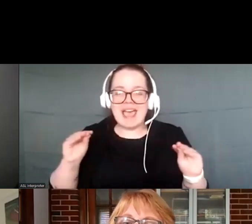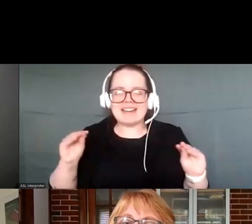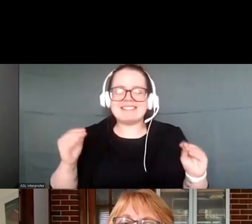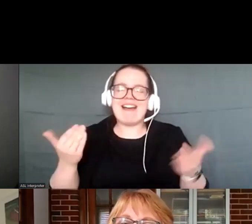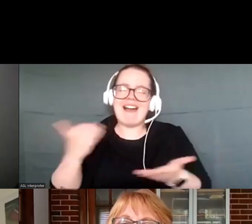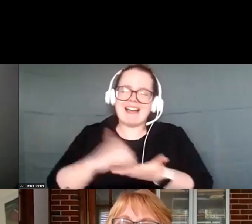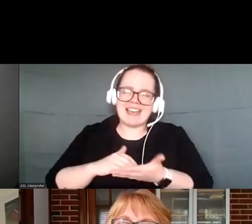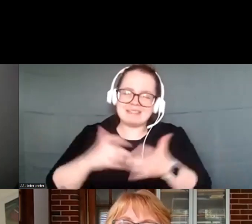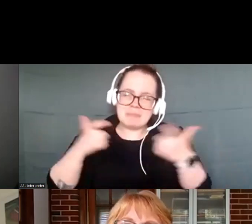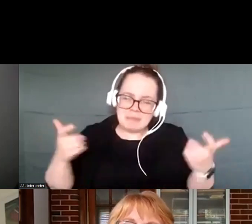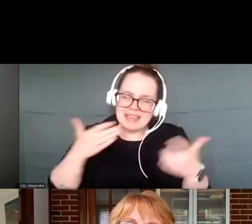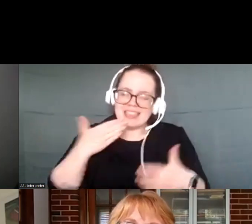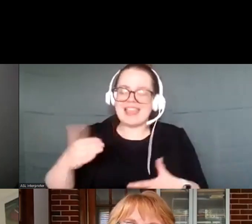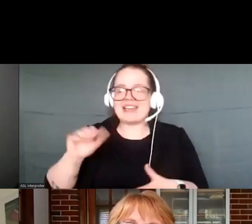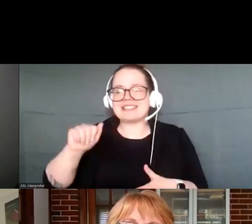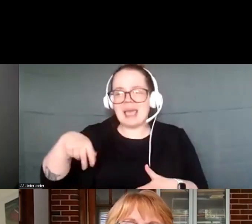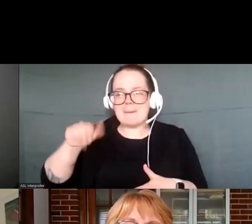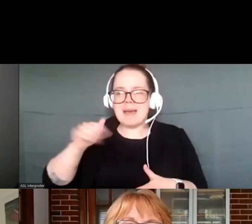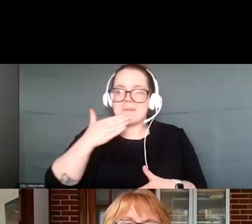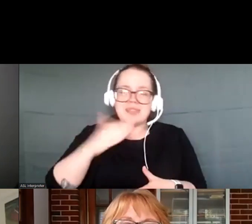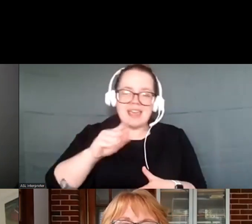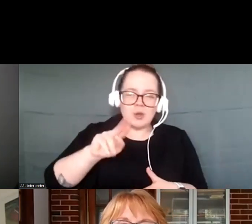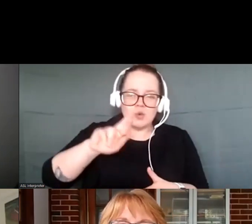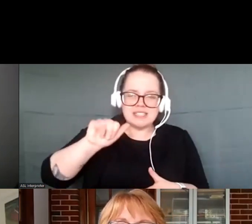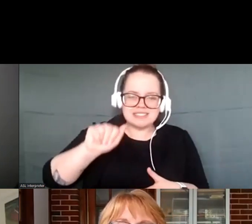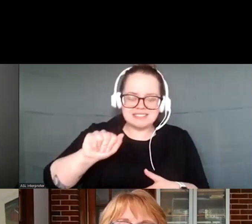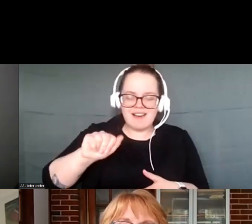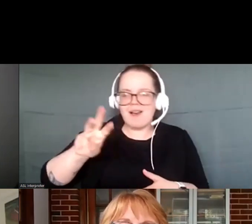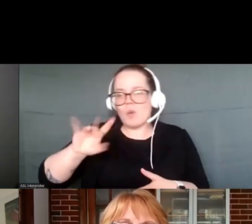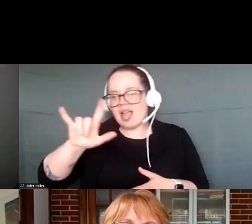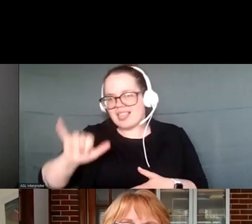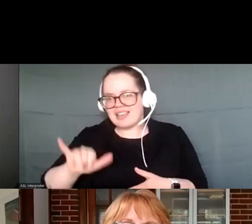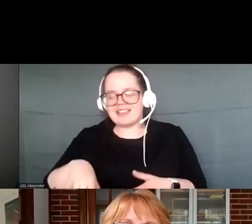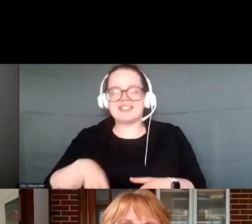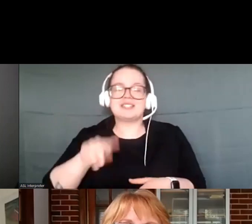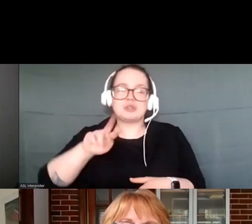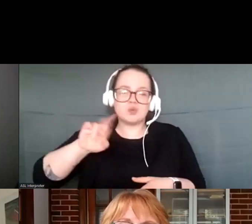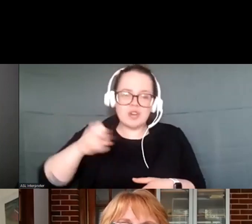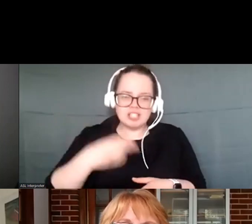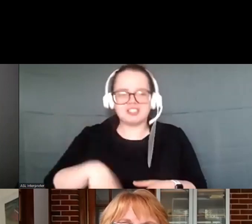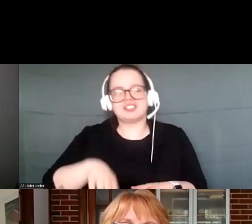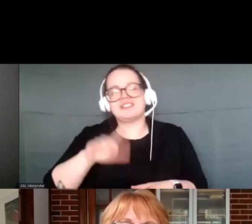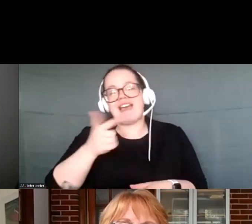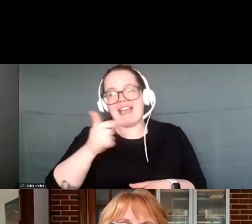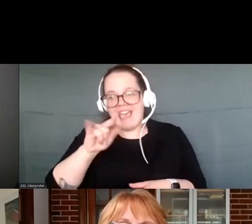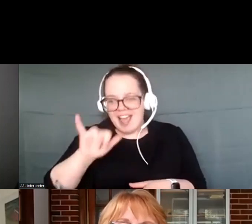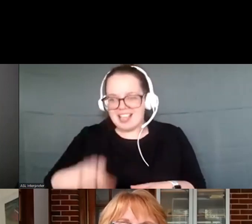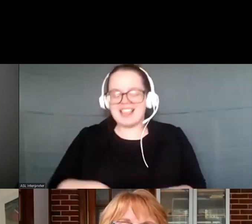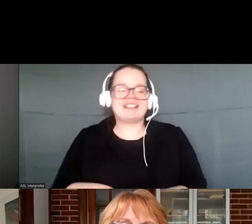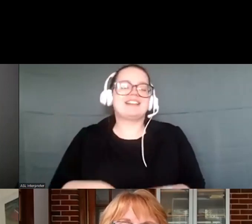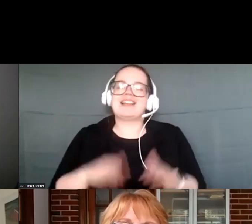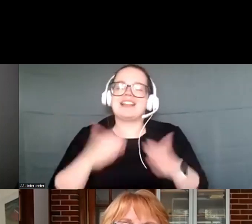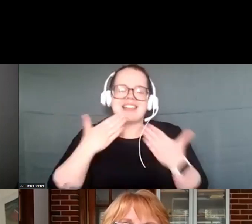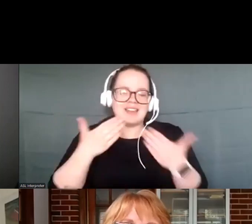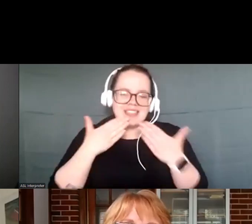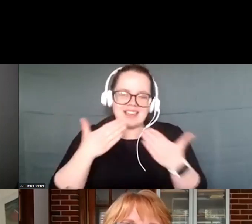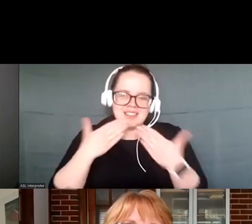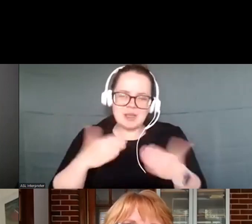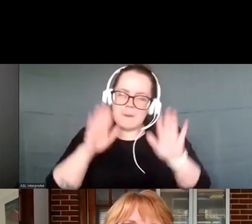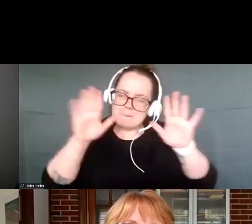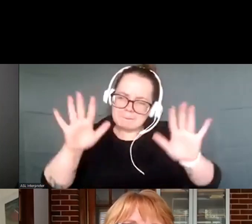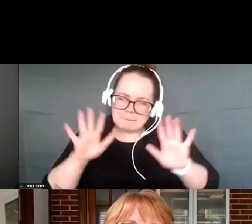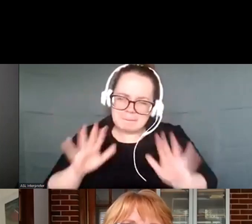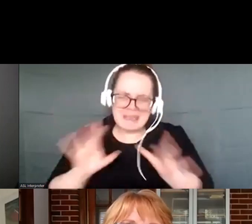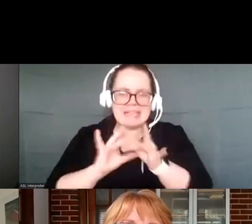to APAP. Thank you, Krista. Thank you, Willie. And huge thanks to Trish and Gail. Amazing input.